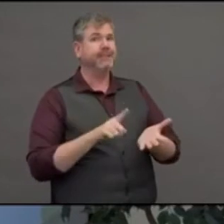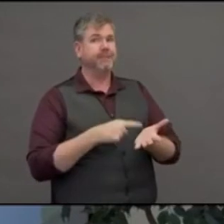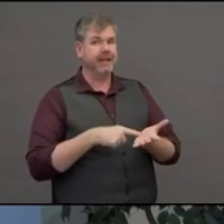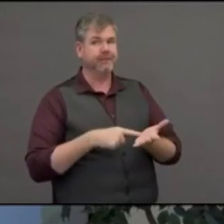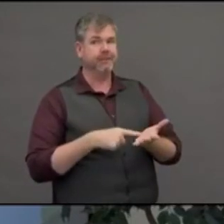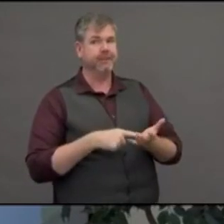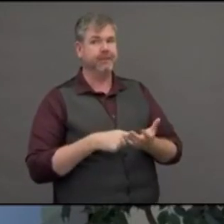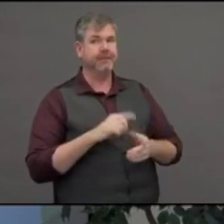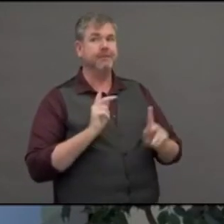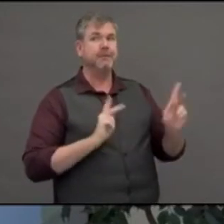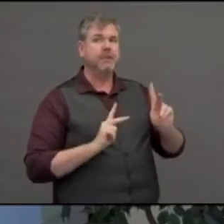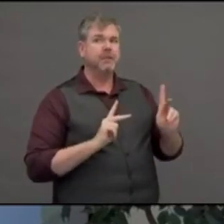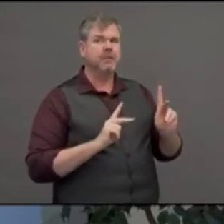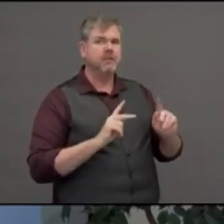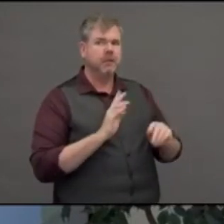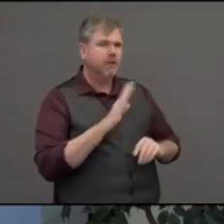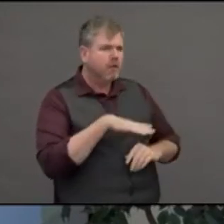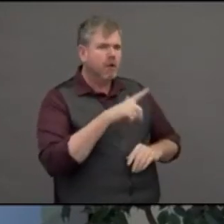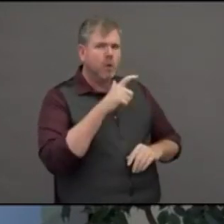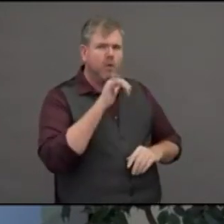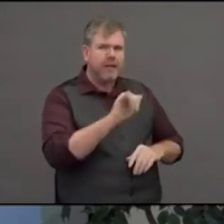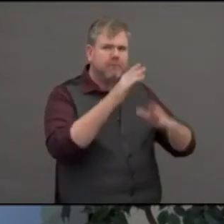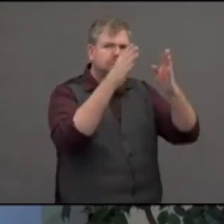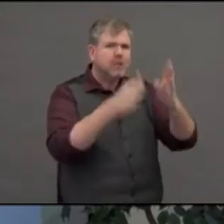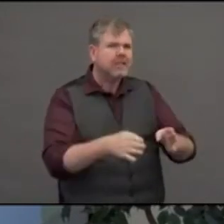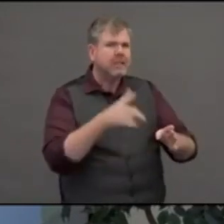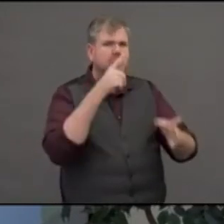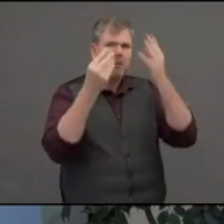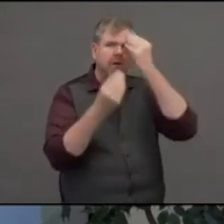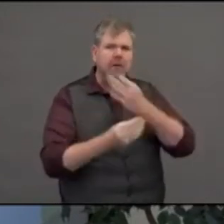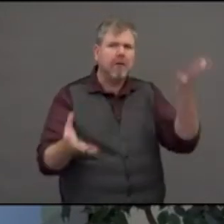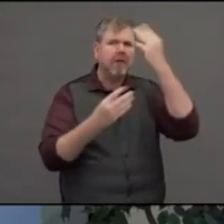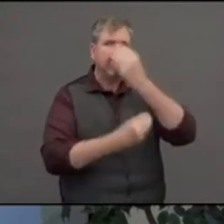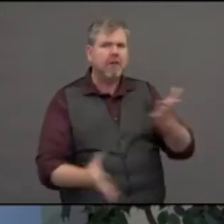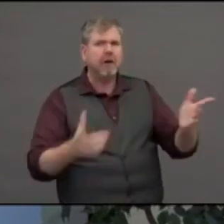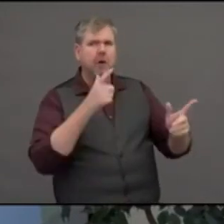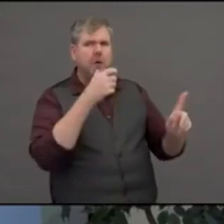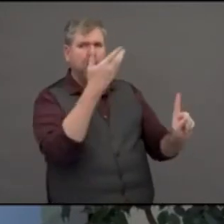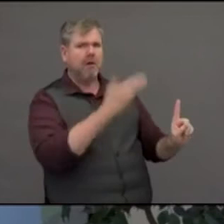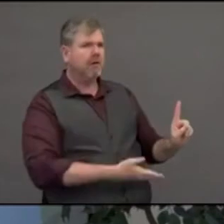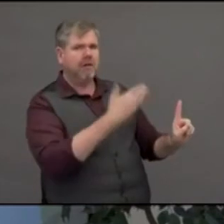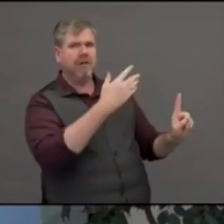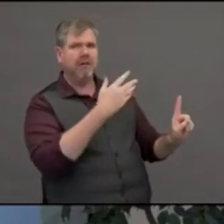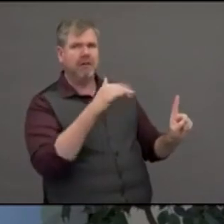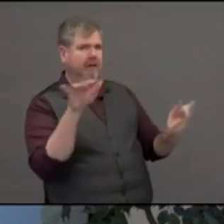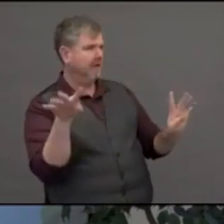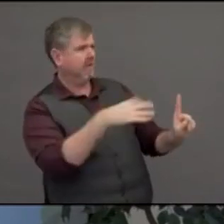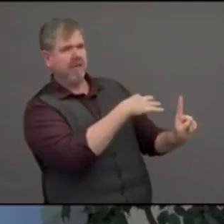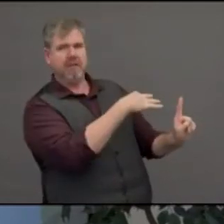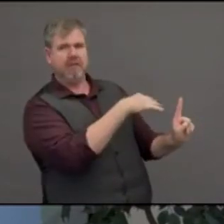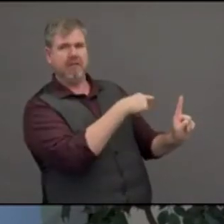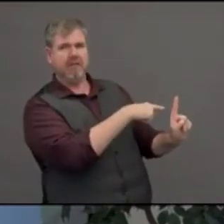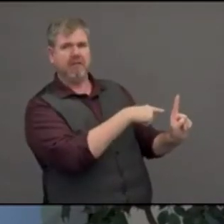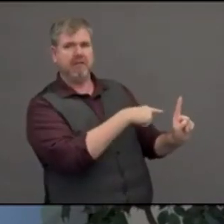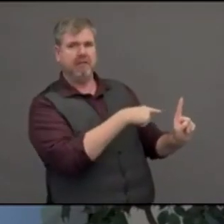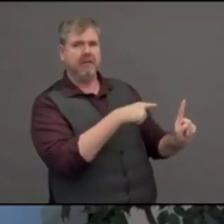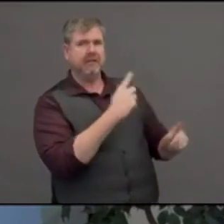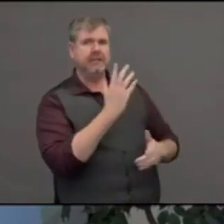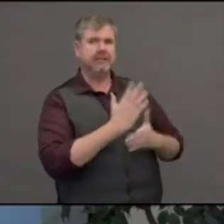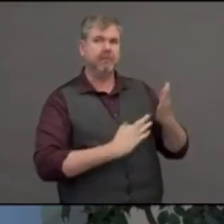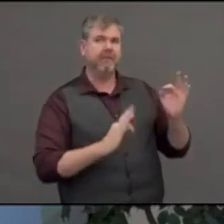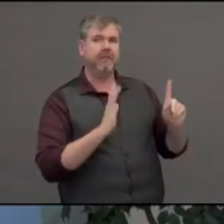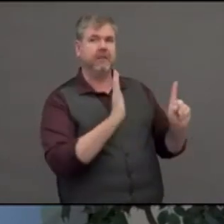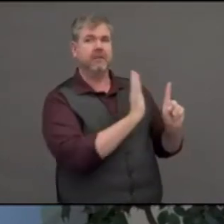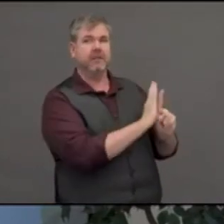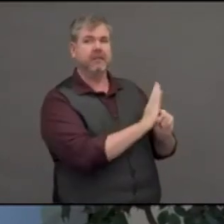spot for just a little bit. Talk about some of your credentials in working in education. Oh, well, great. That's very kind of you. I've been in